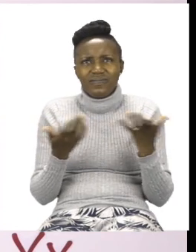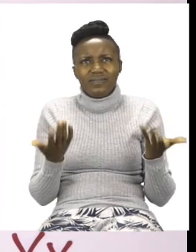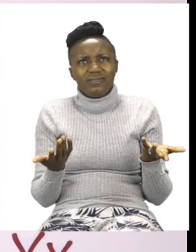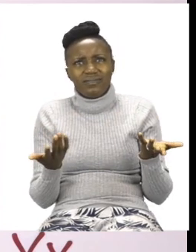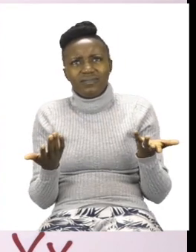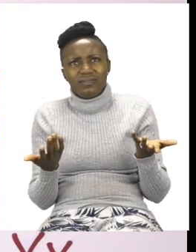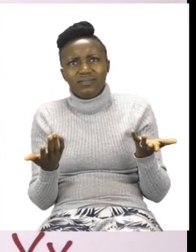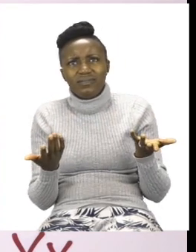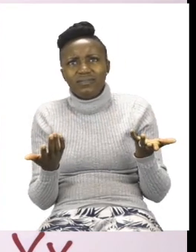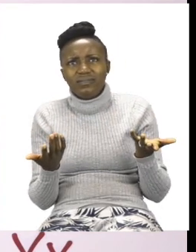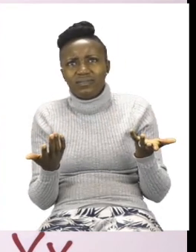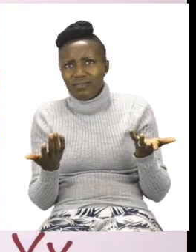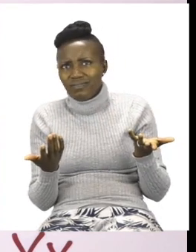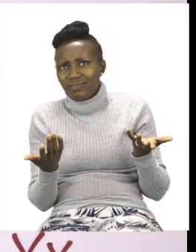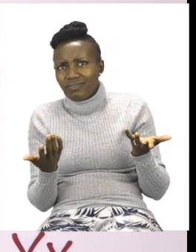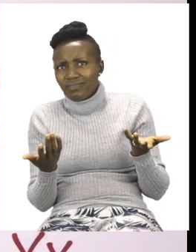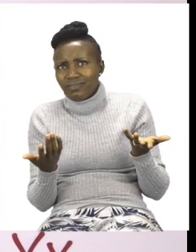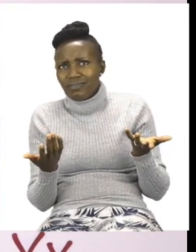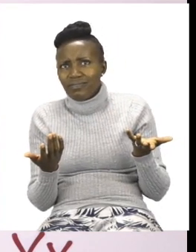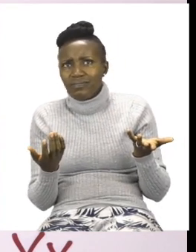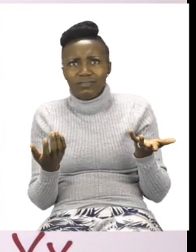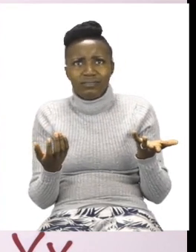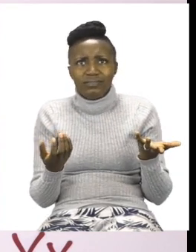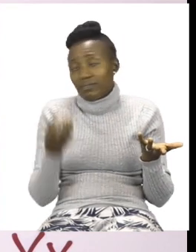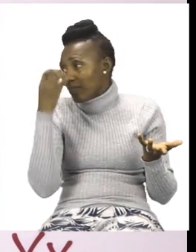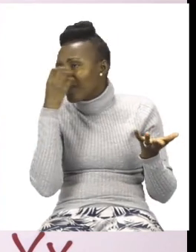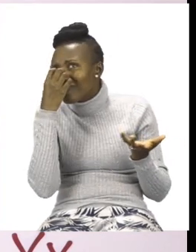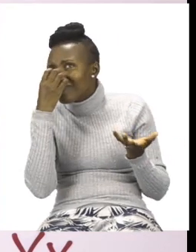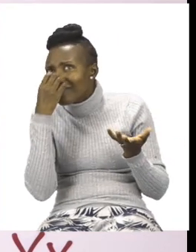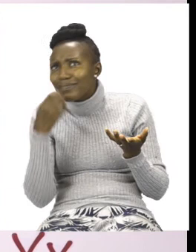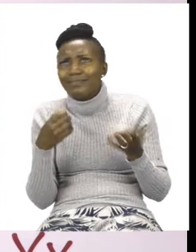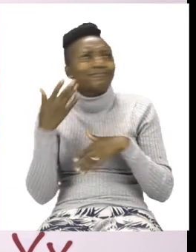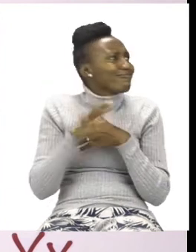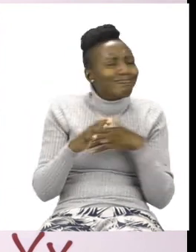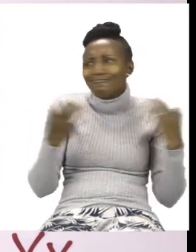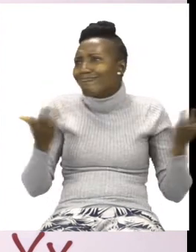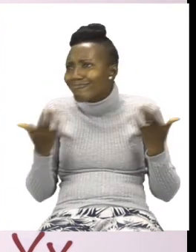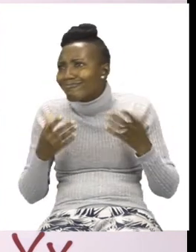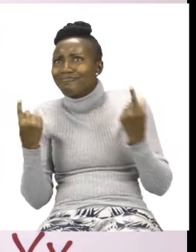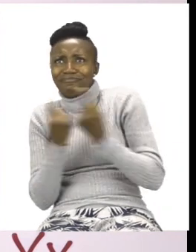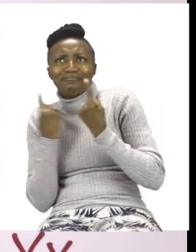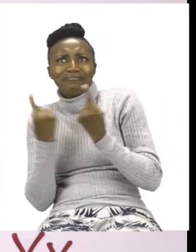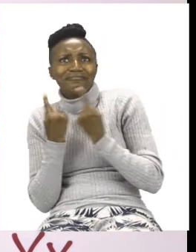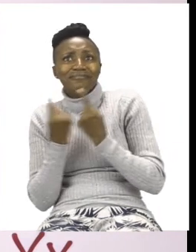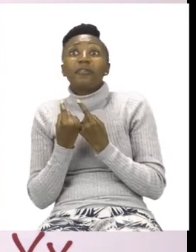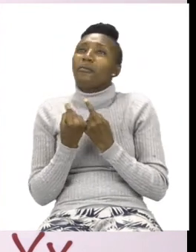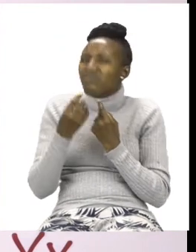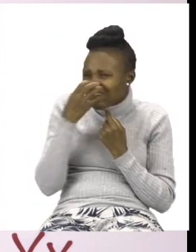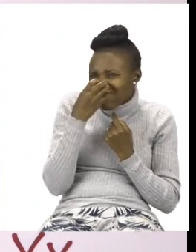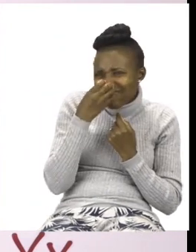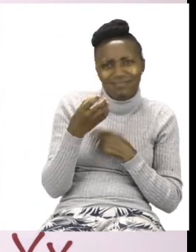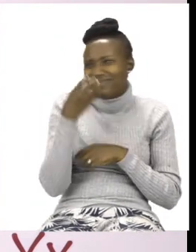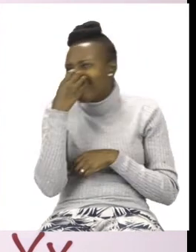gym, but I think he wants to come and pick me up. Zoshi, I'm done. Let's go and play.